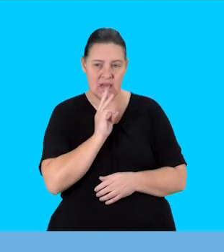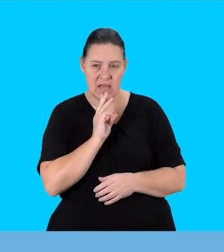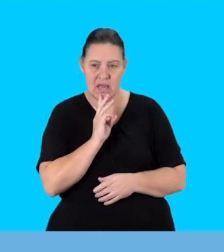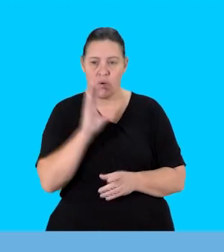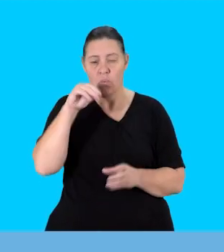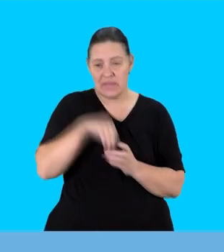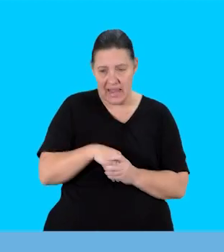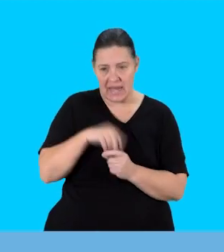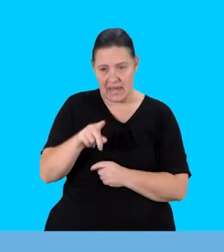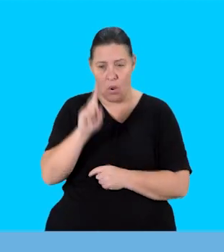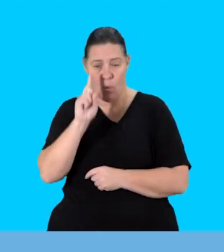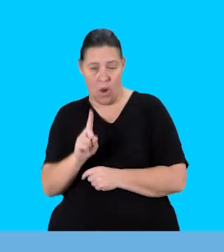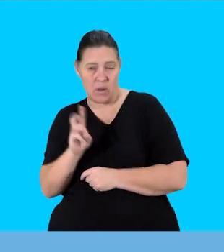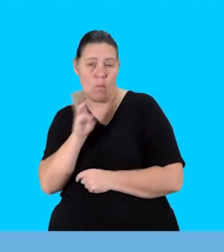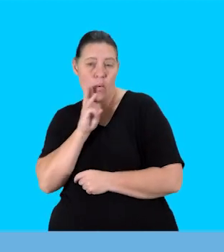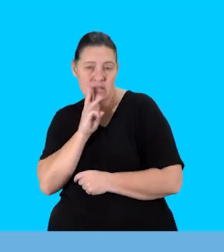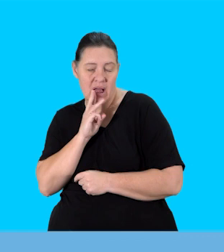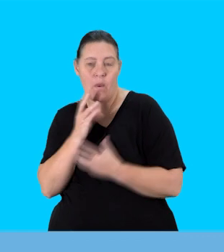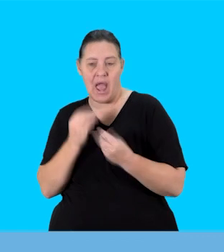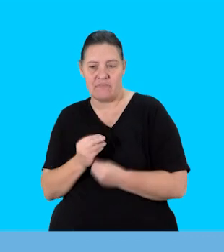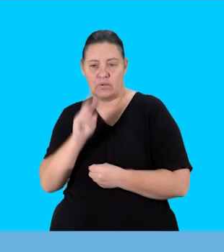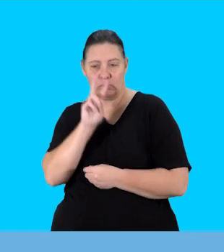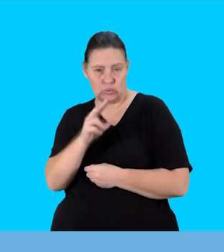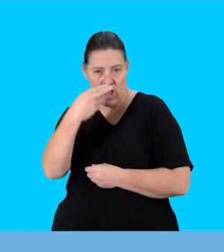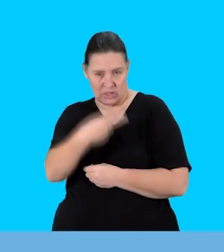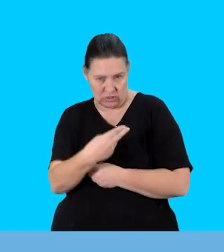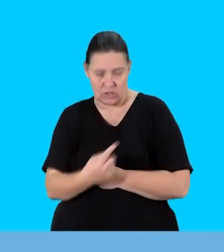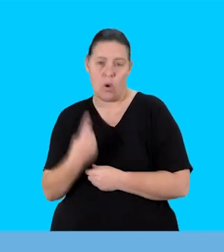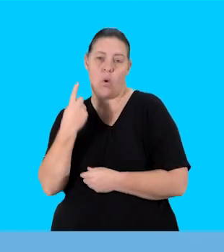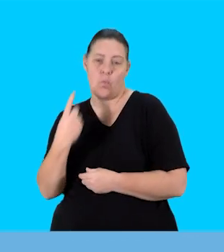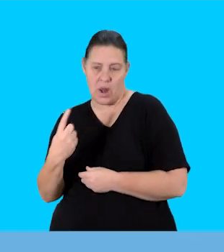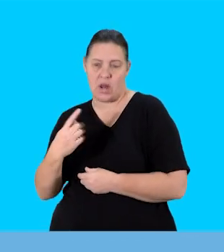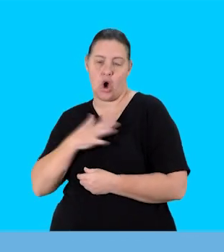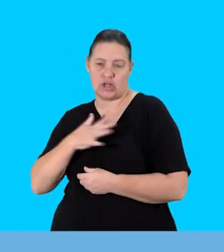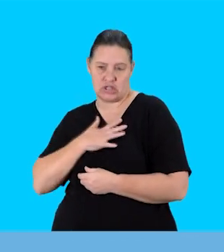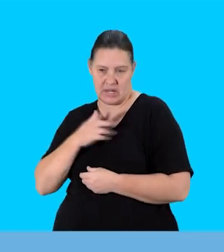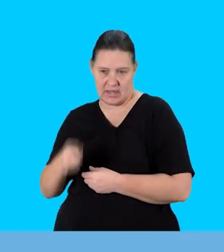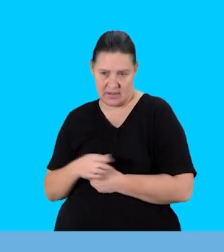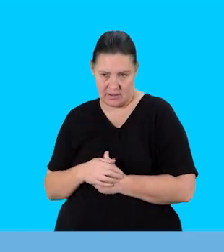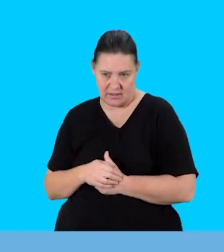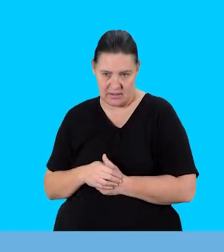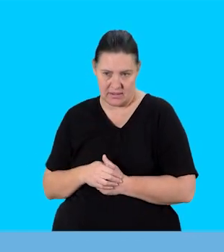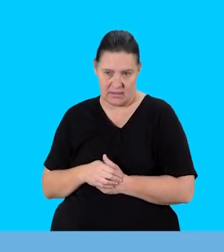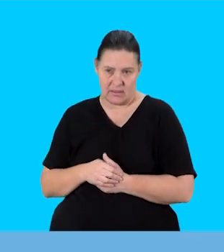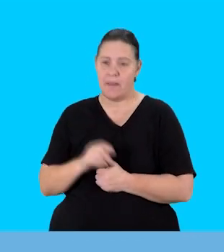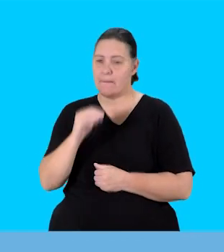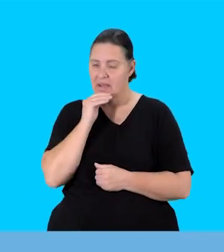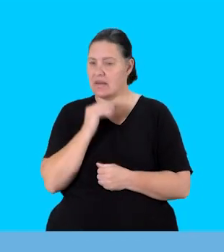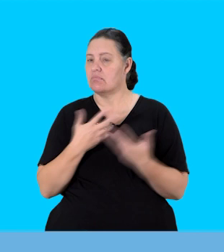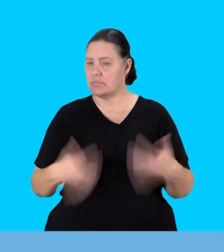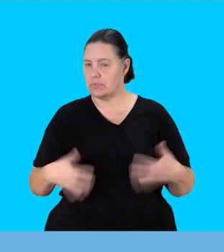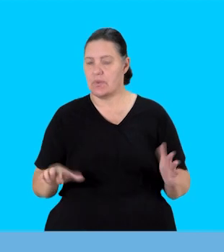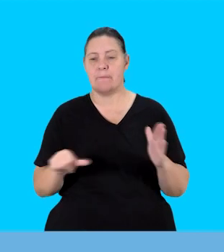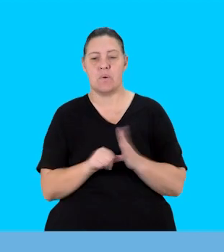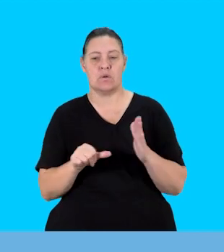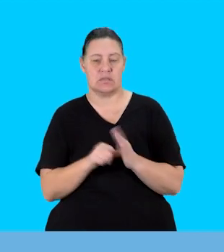water, and within that, within 1 molecule of water, we have 2 hydrogen atoms and 1 oxygen atom. That is very, very,